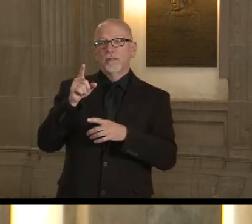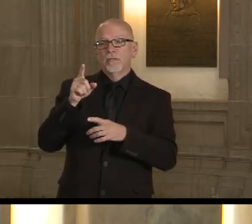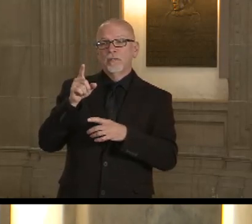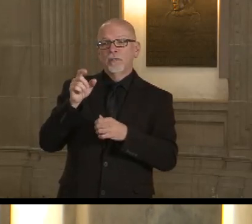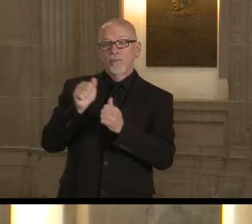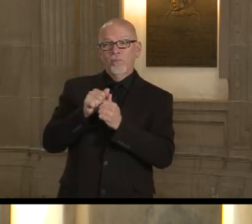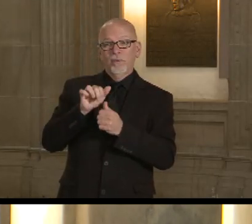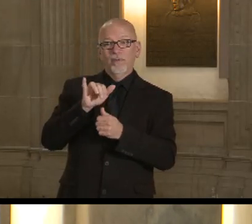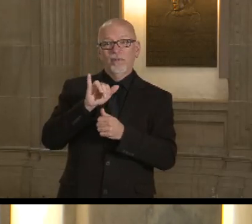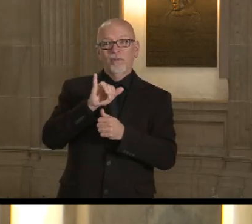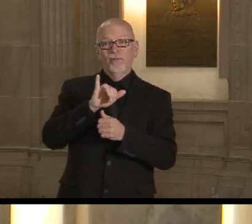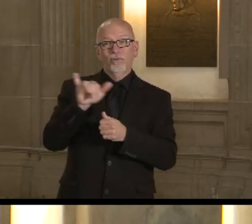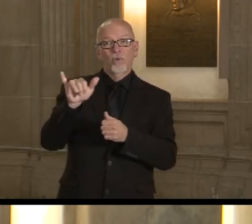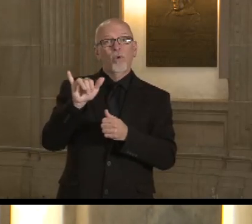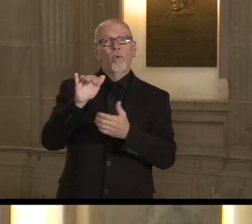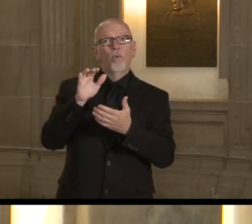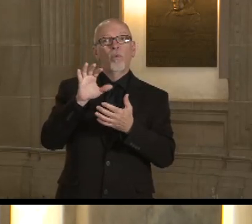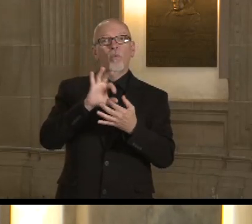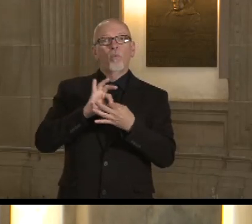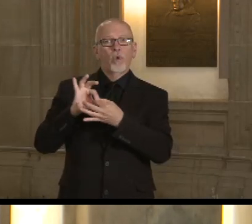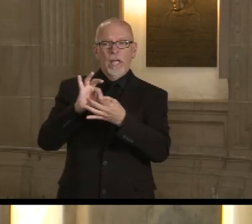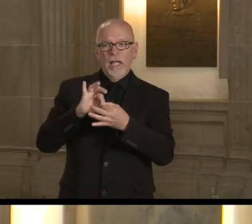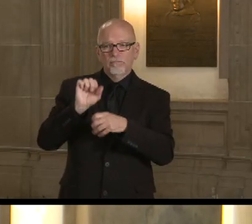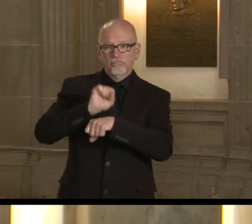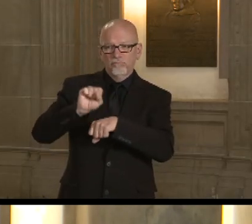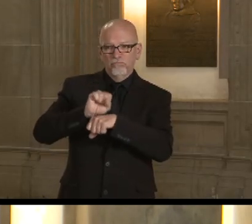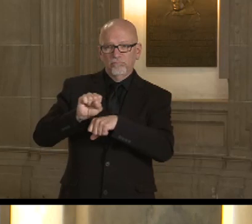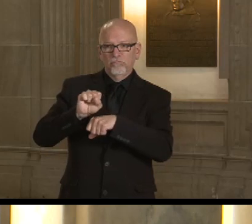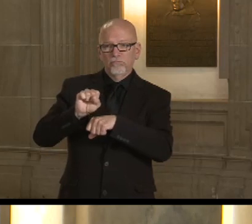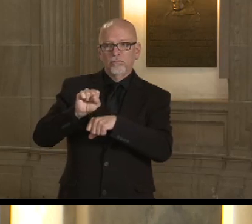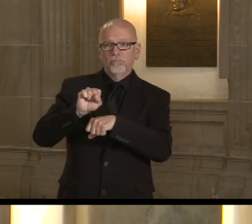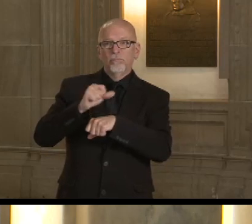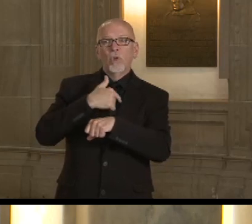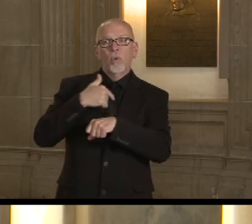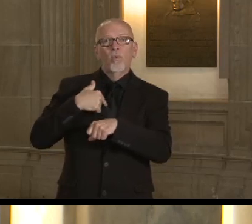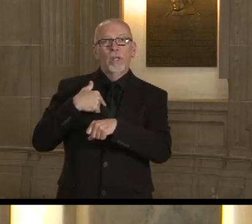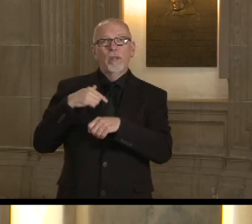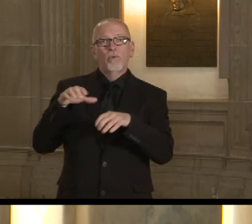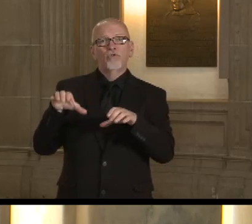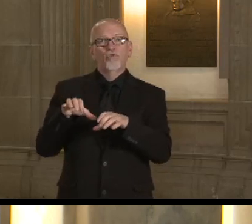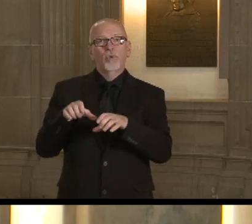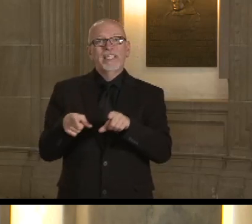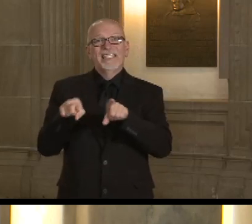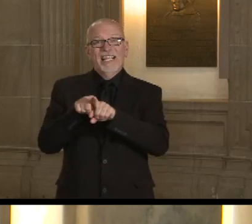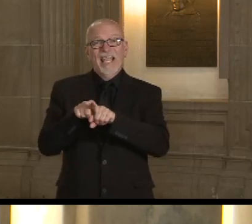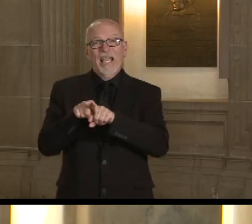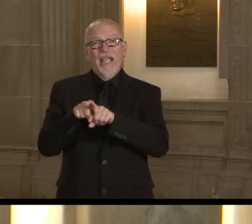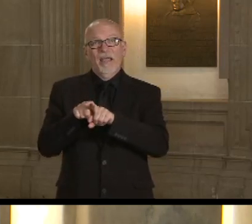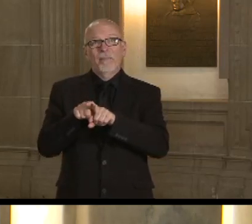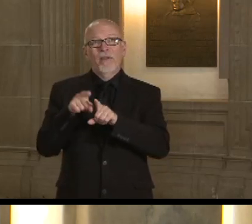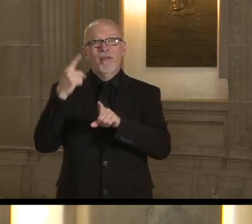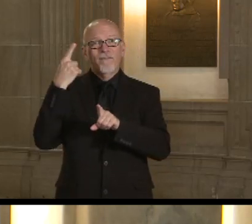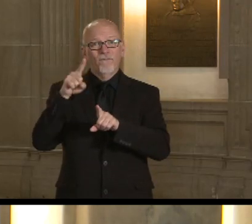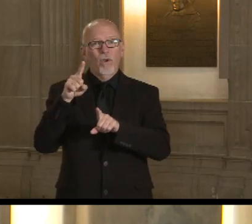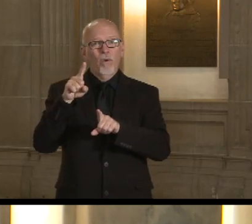to those coordinated efforts, we were doing the same throughout the